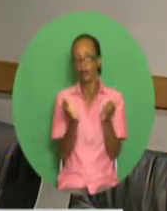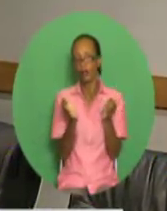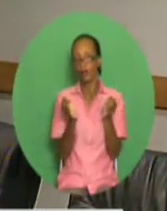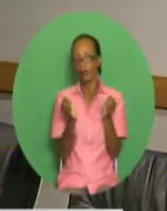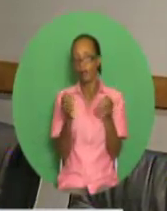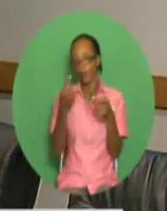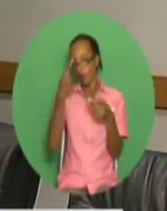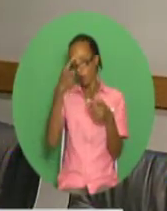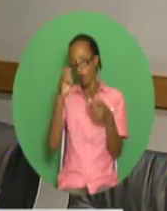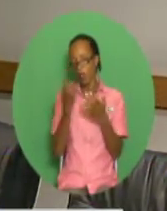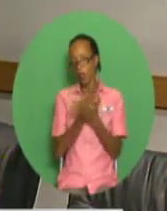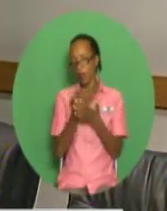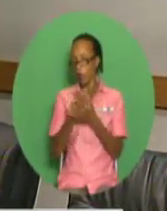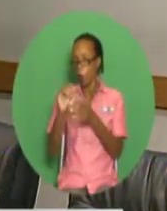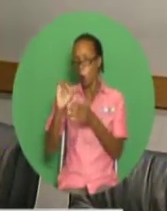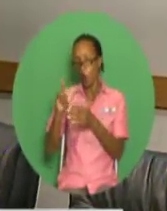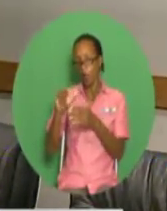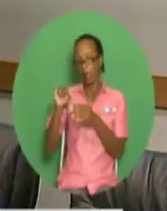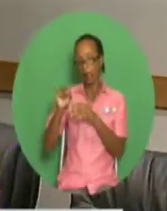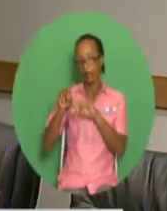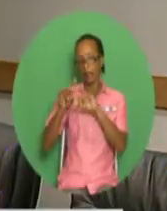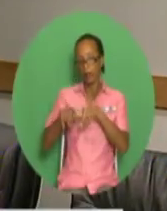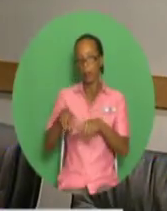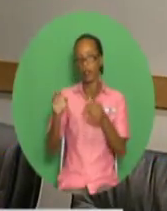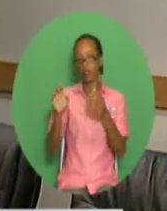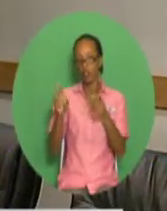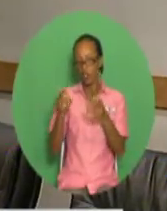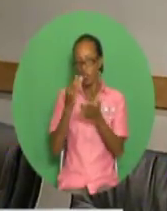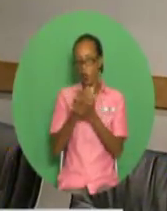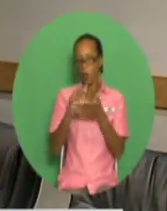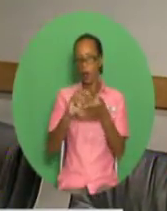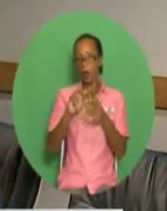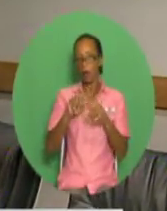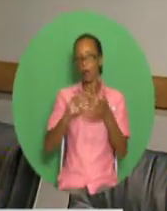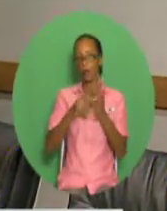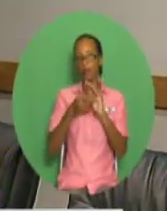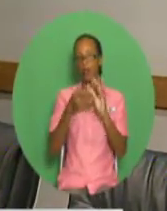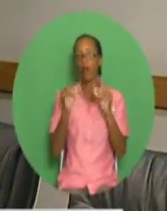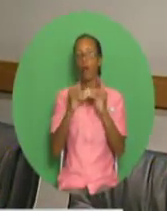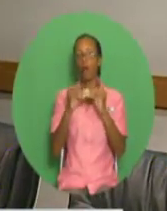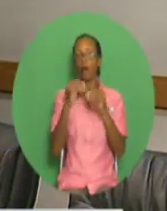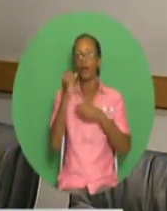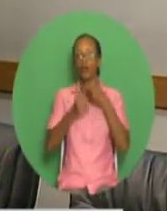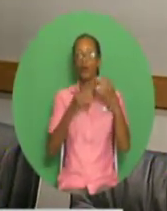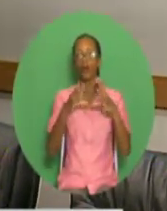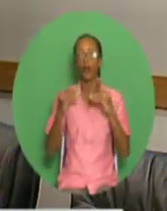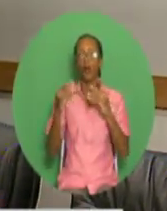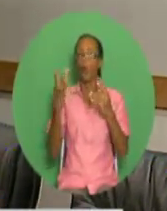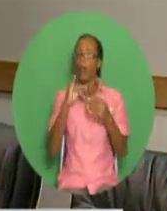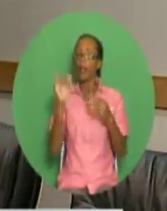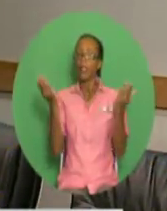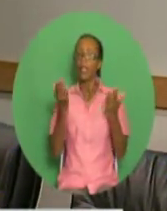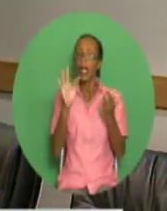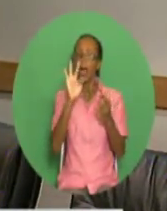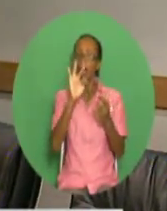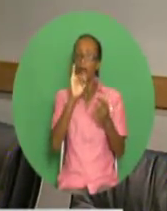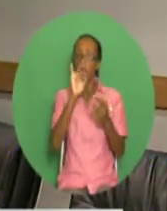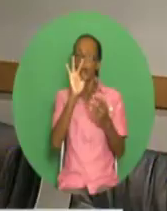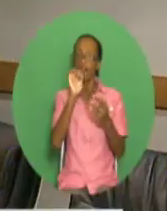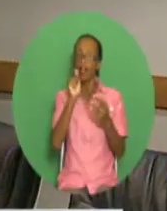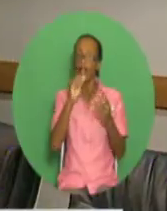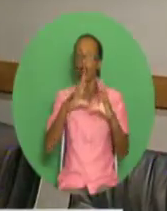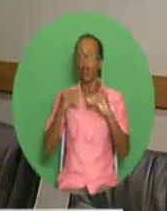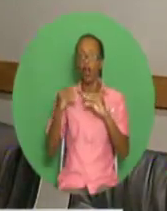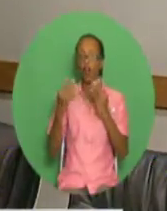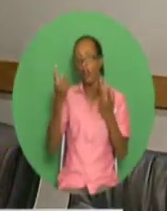economy from oil and gas. Sports conferences. Right? Why can't we host a FIFA conference here? Why can't we